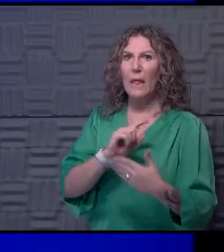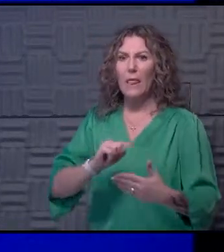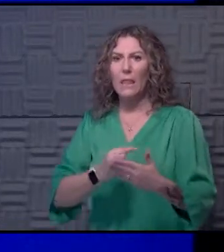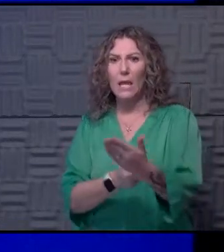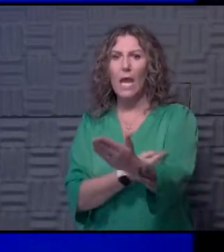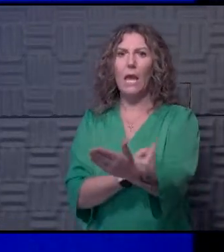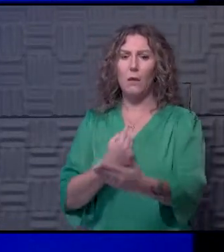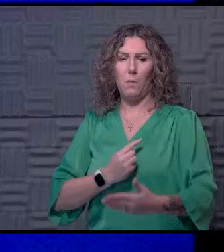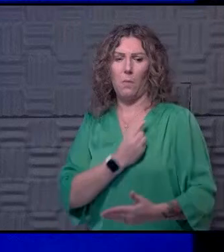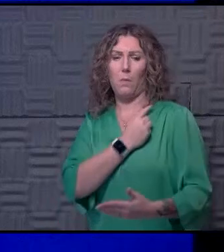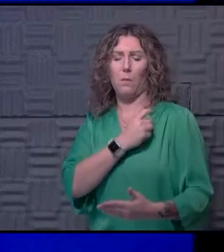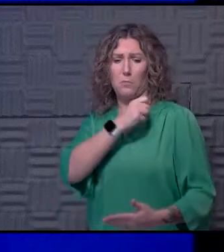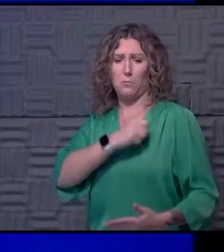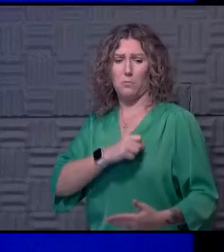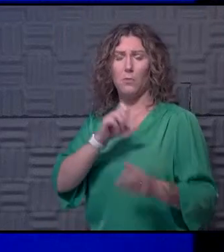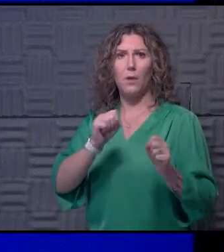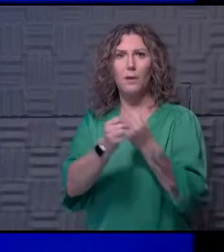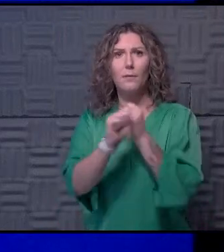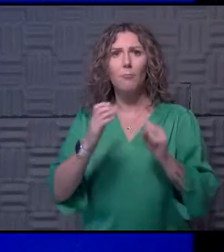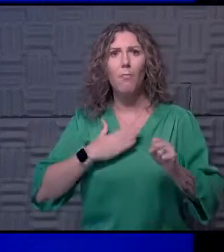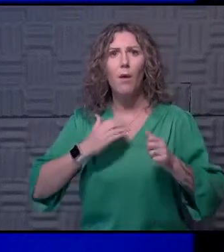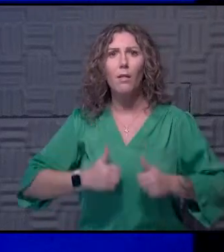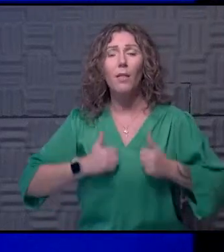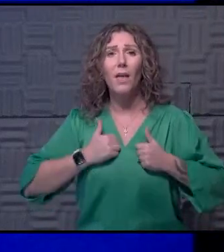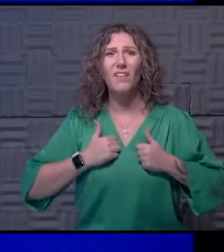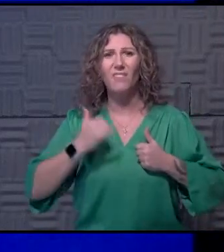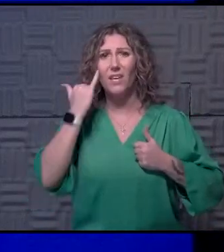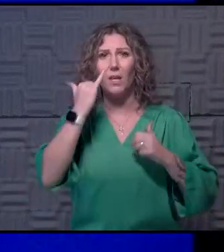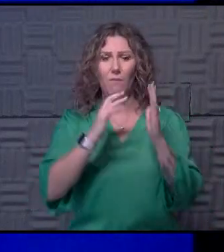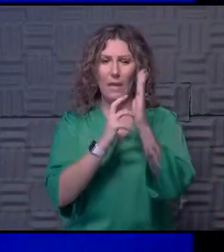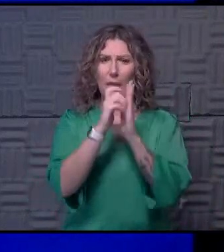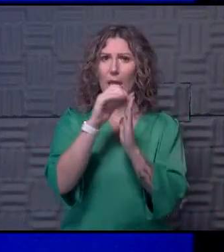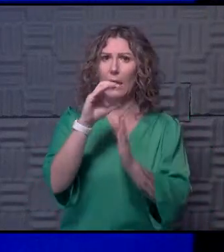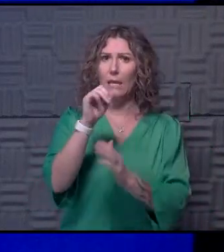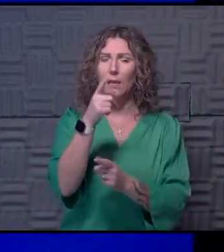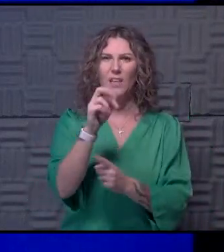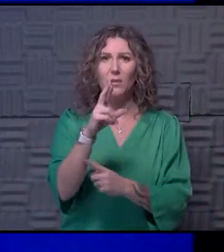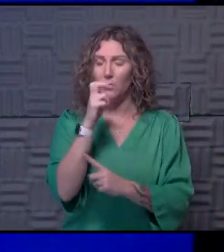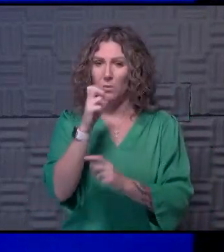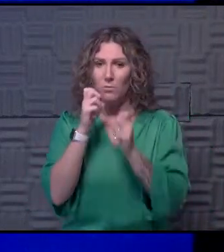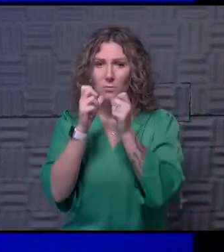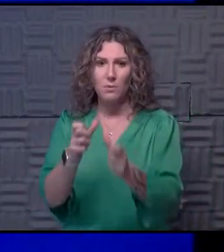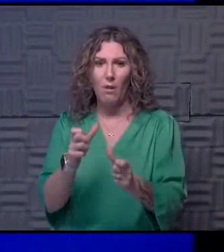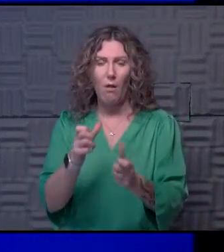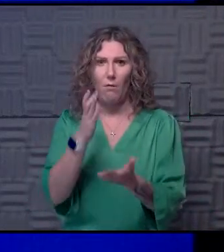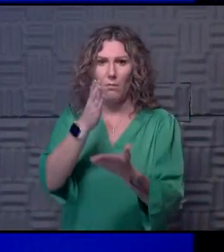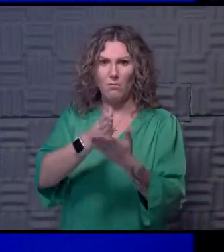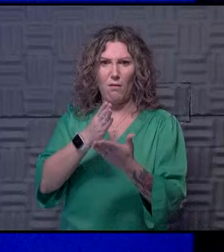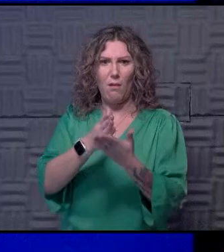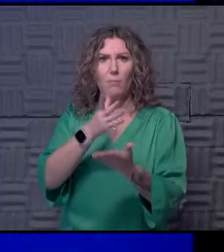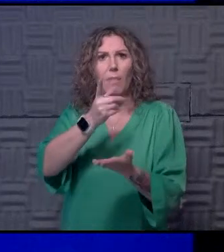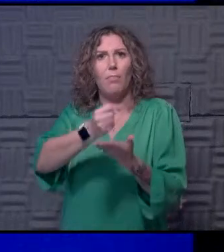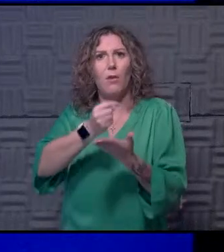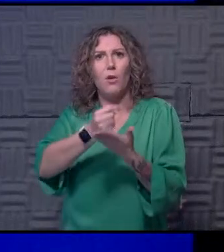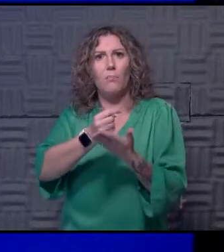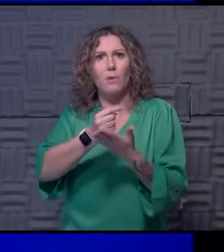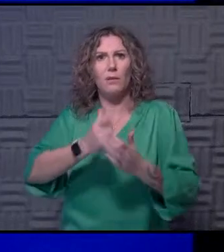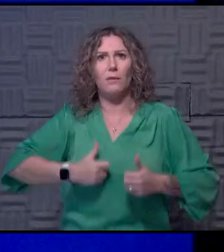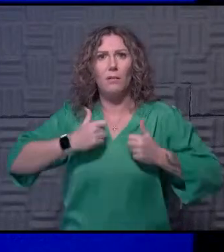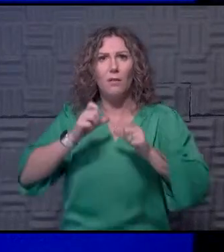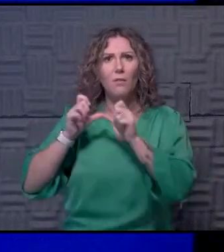can save your life. If you have cancer, you don't deny that you want to get therapy to try and live longer.